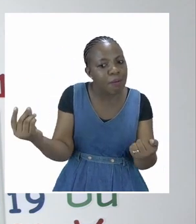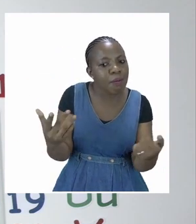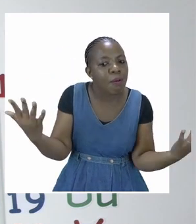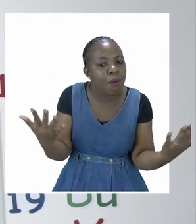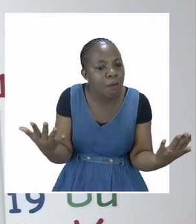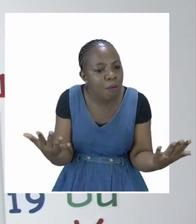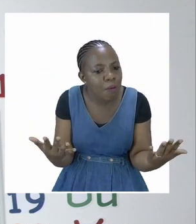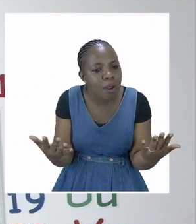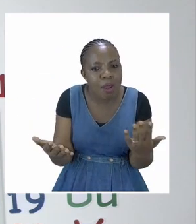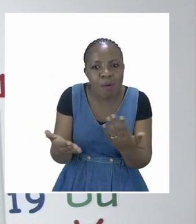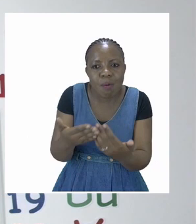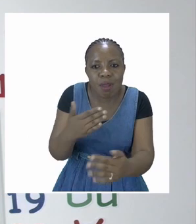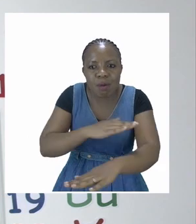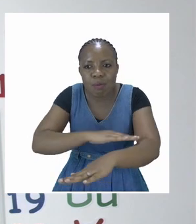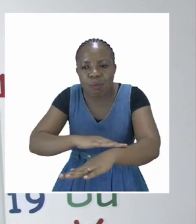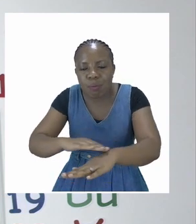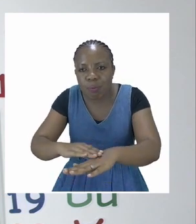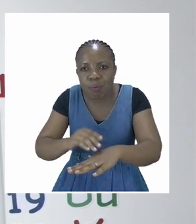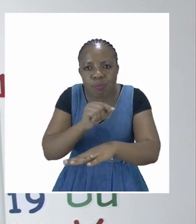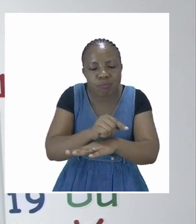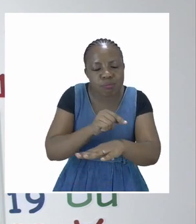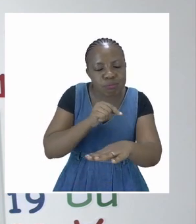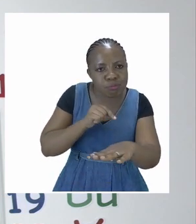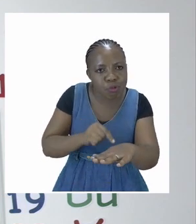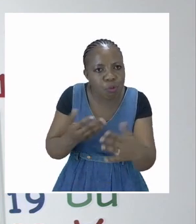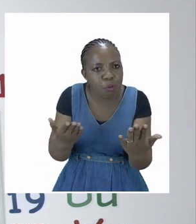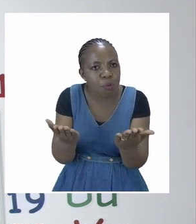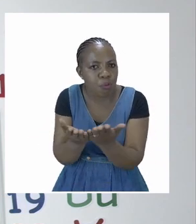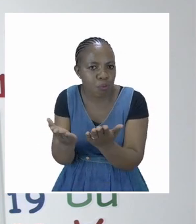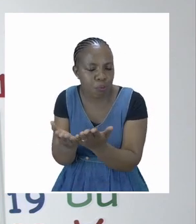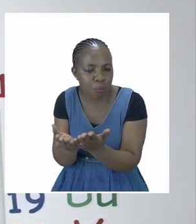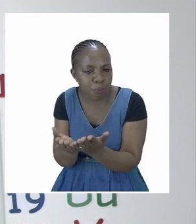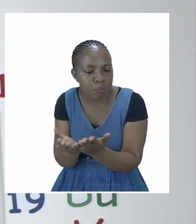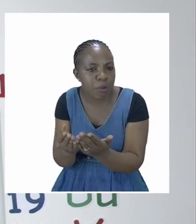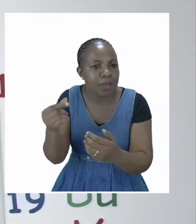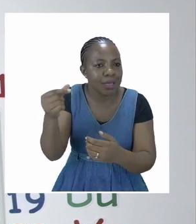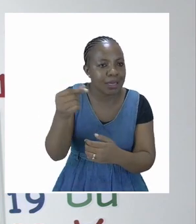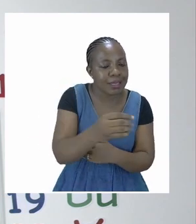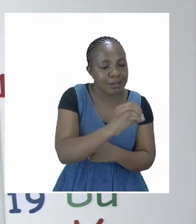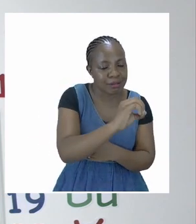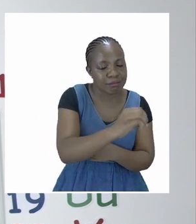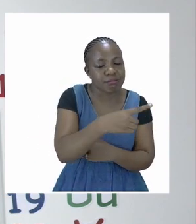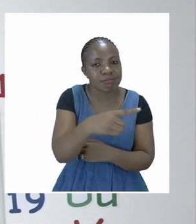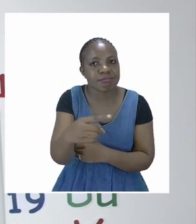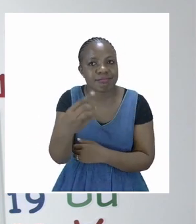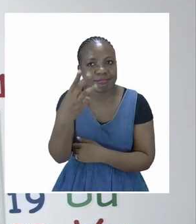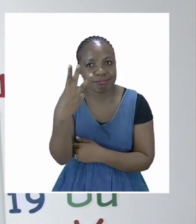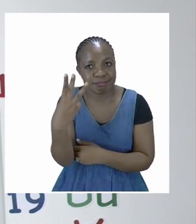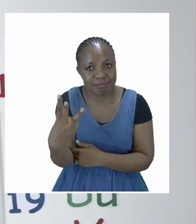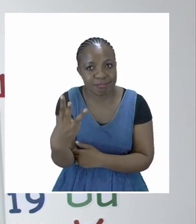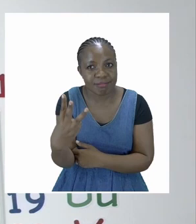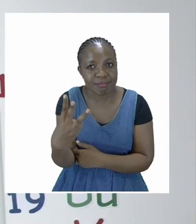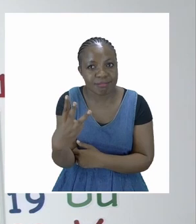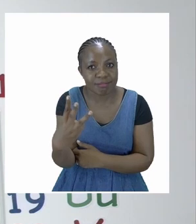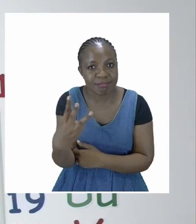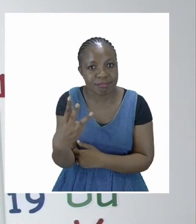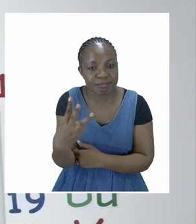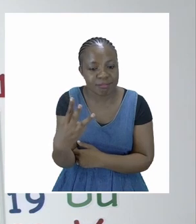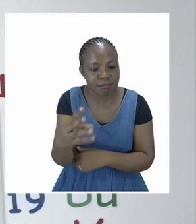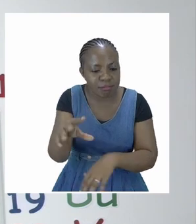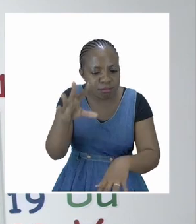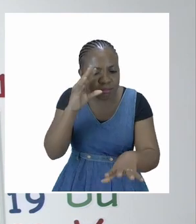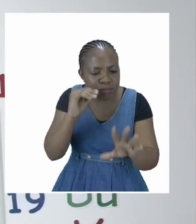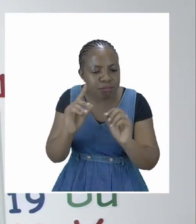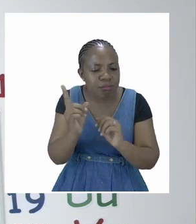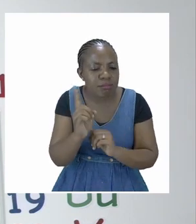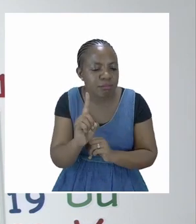to Thursday for pre-primary up until grade 3. The lessons are for listening